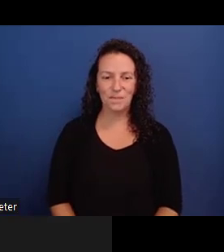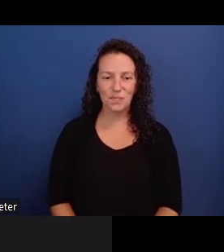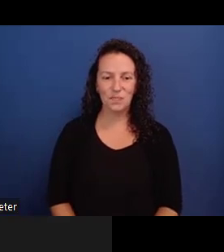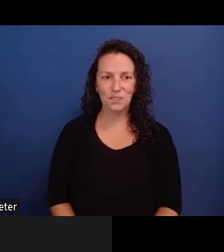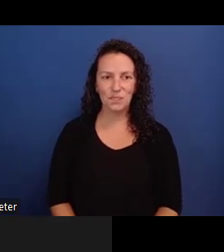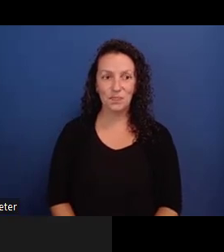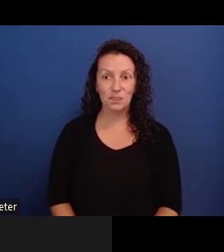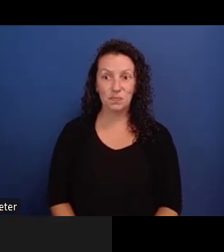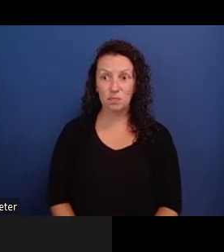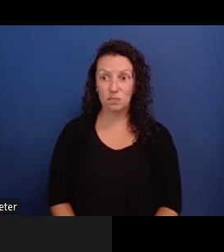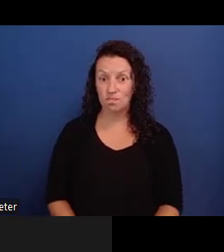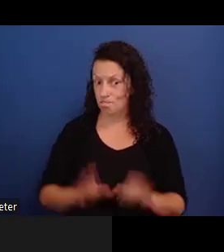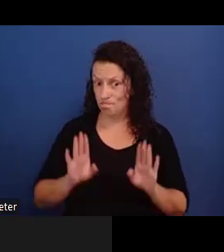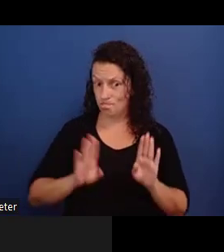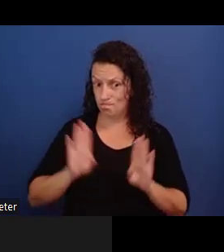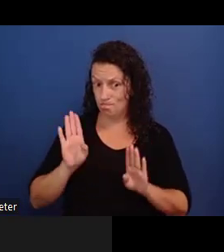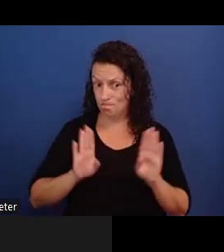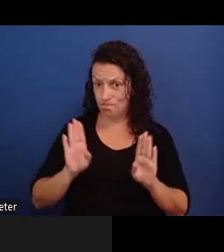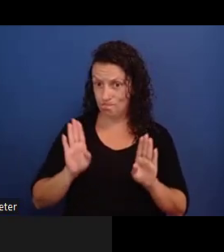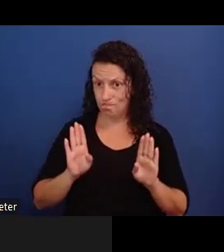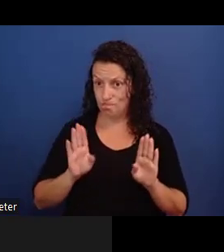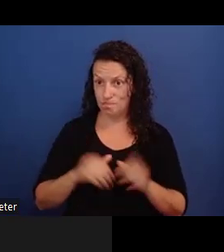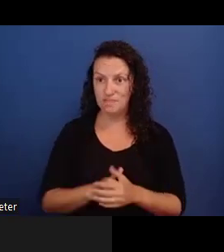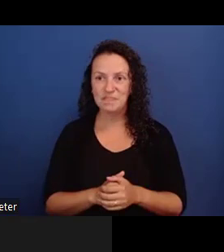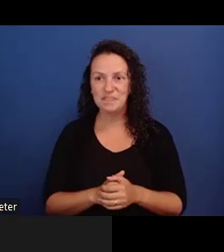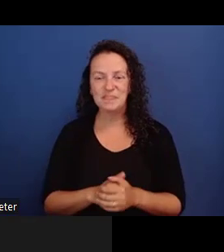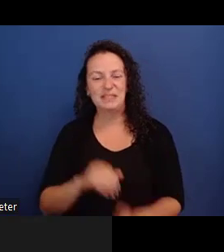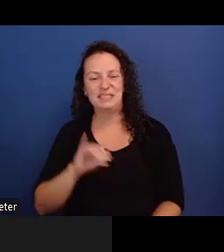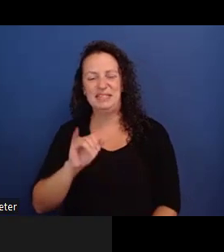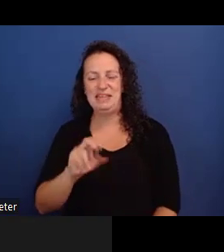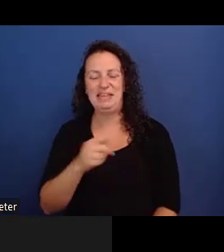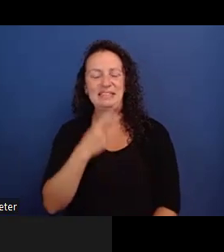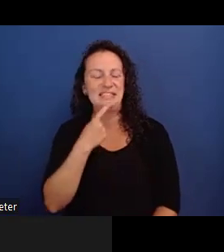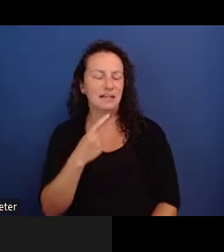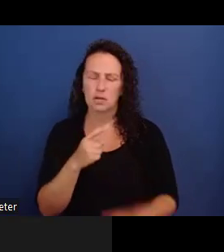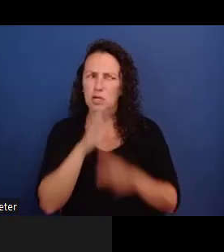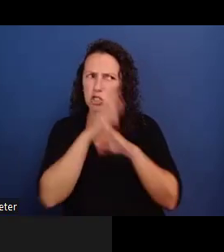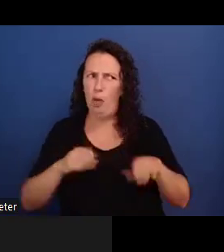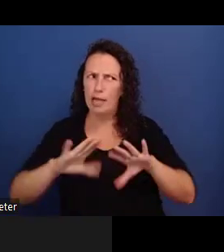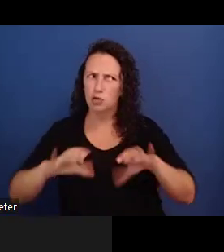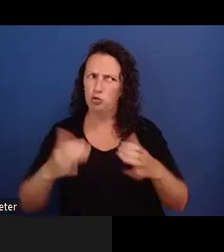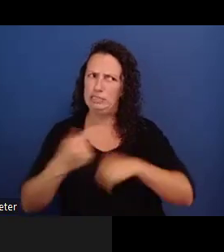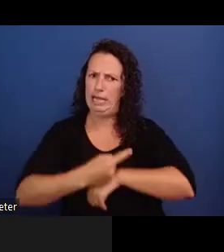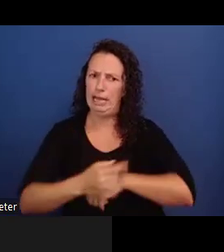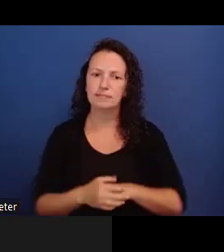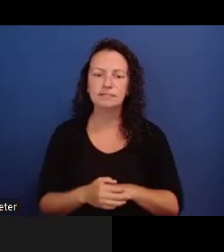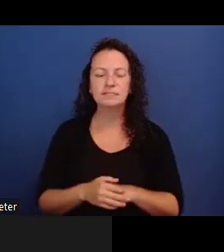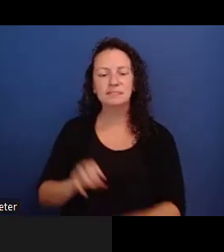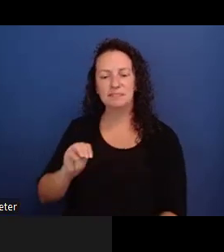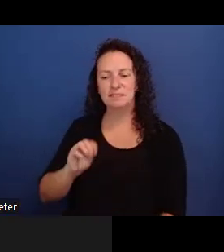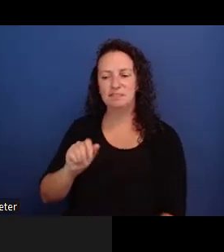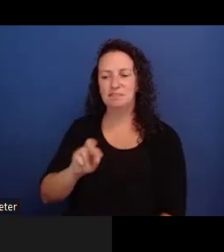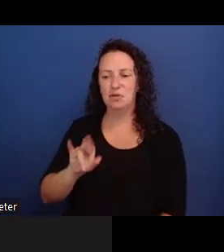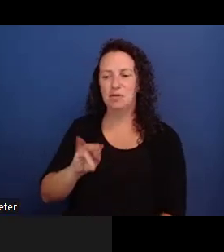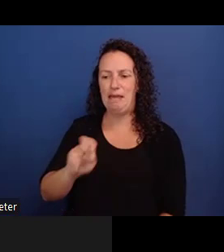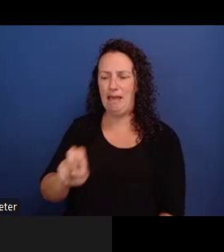all right, any hands? My group today. Yeah. How many Everybody- people are gonna go out and try to